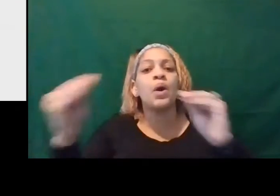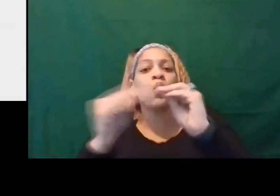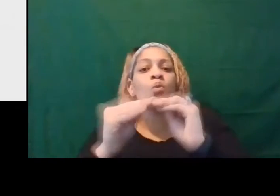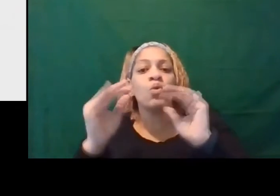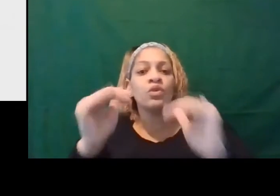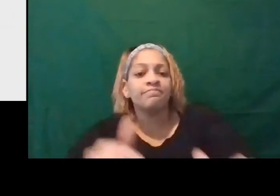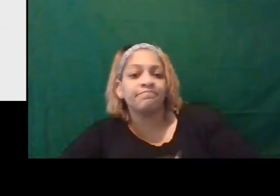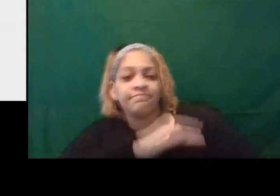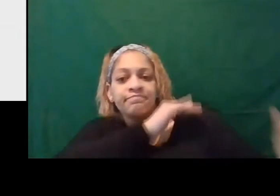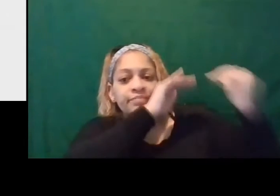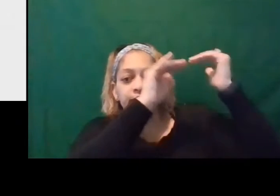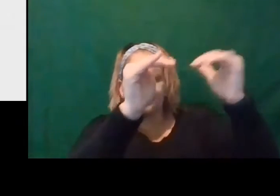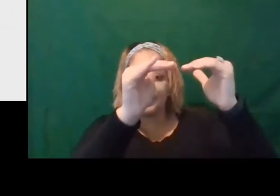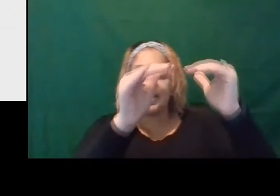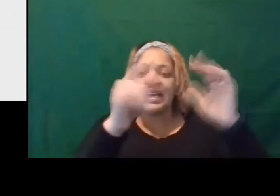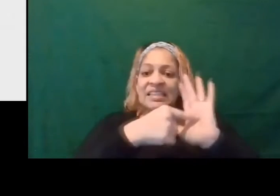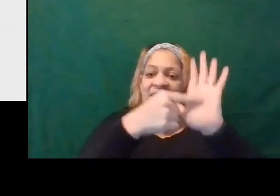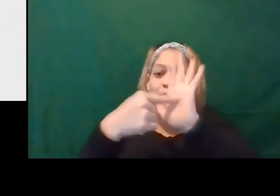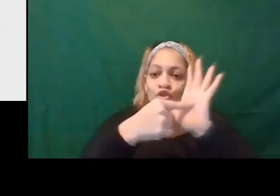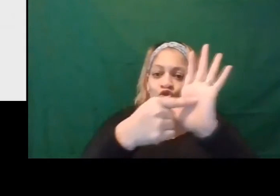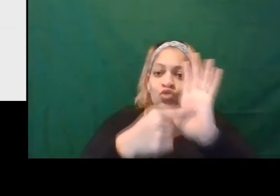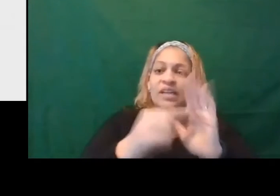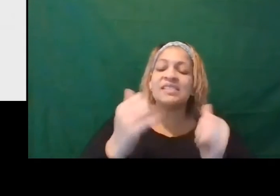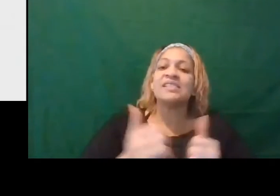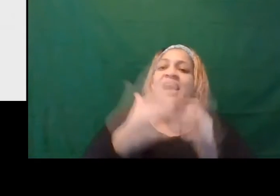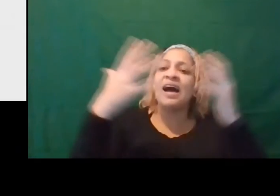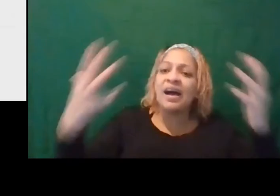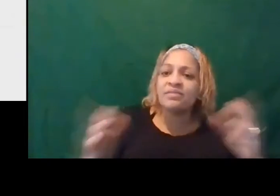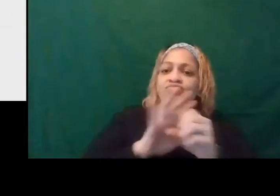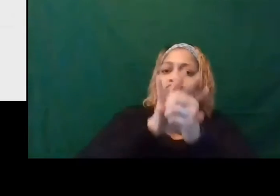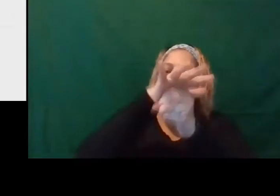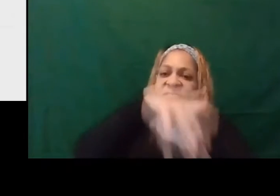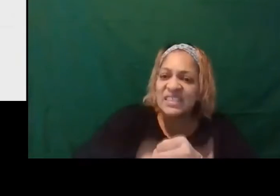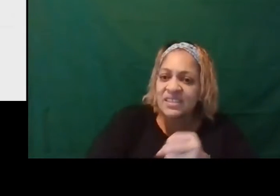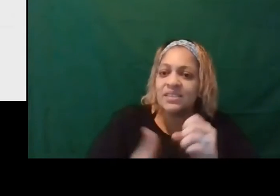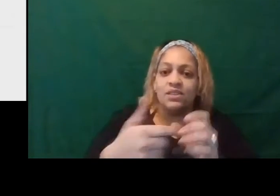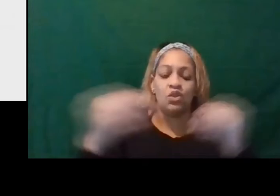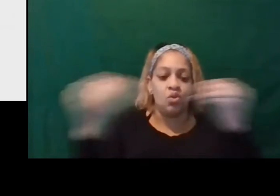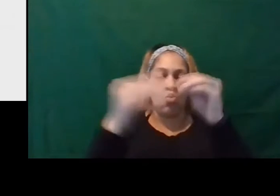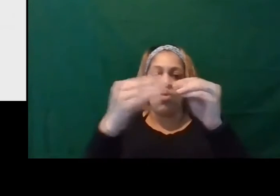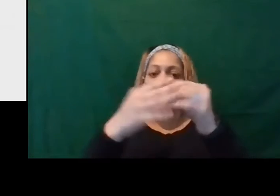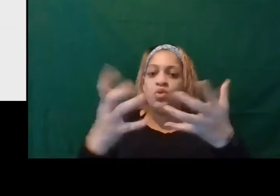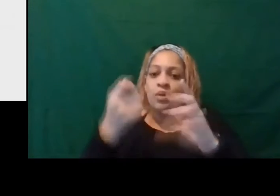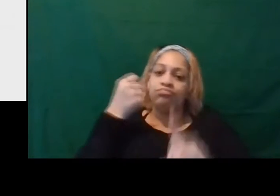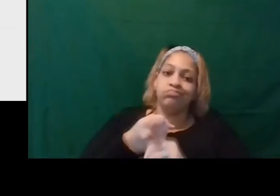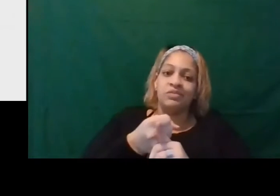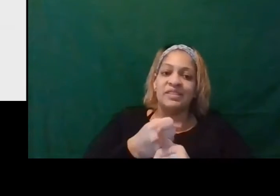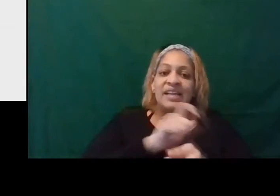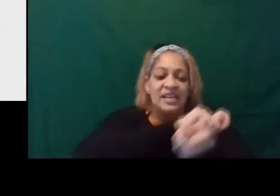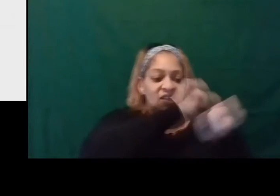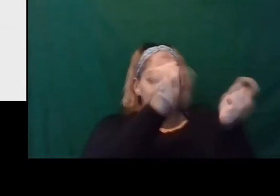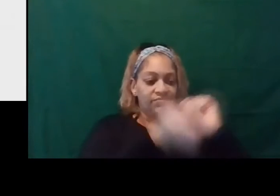higher vibratory, higher demonstration, higher manifestation, then we must change the cause in order to change